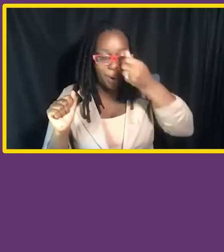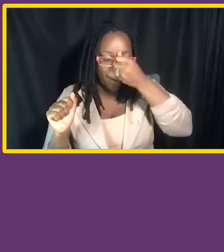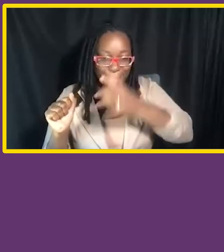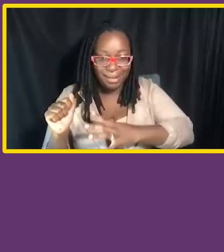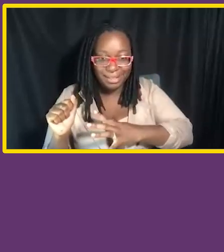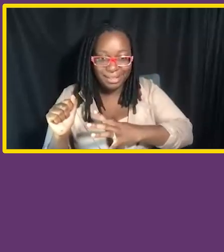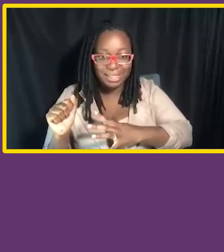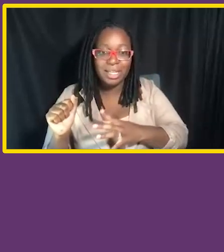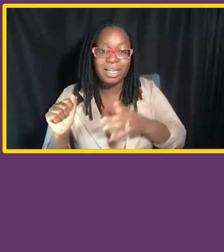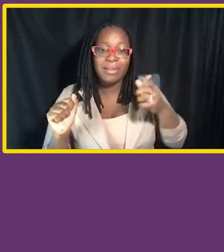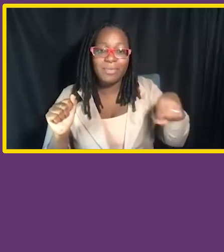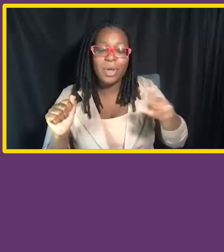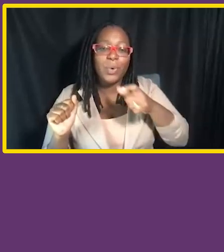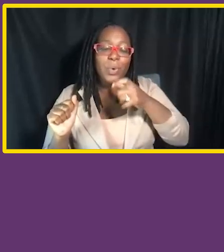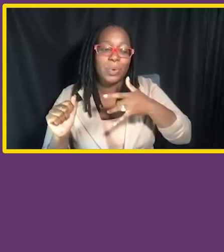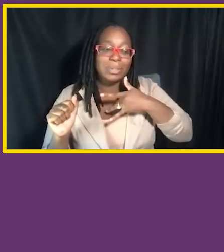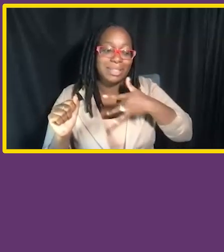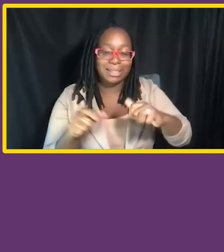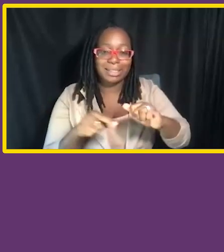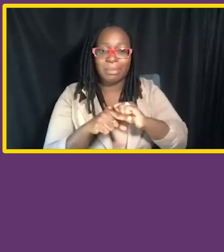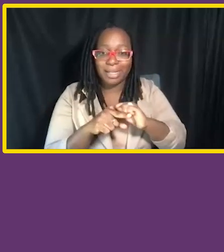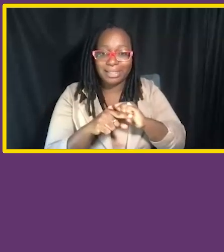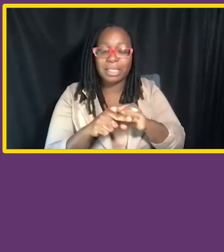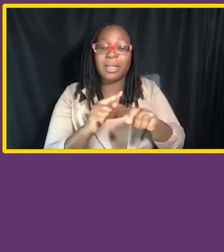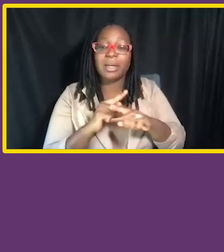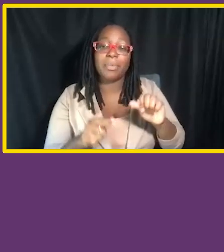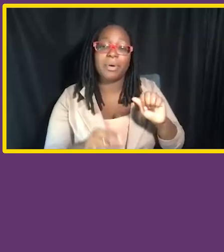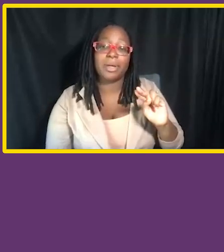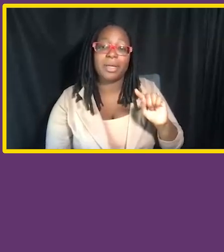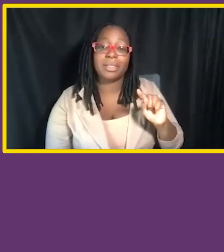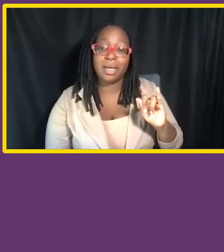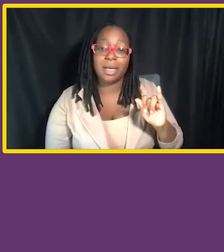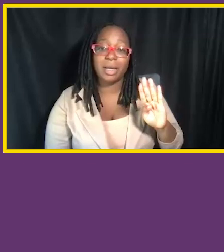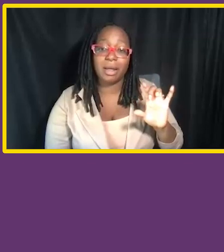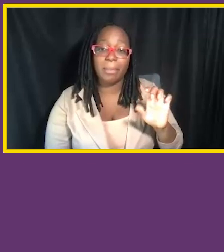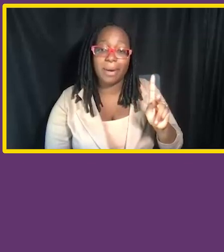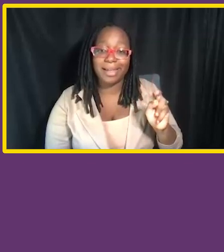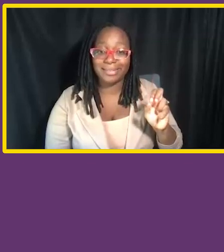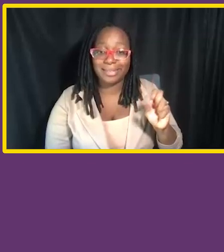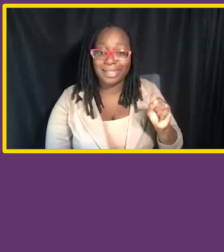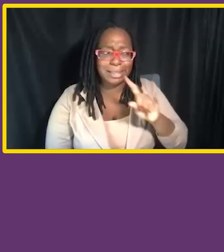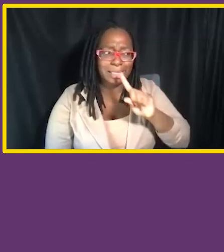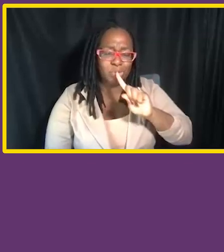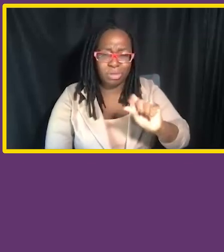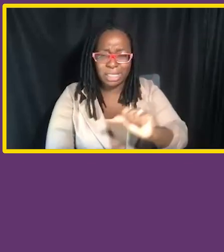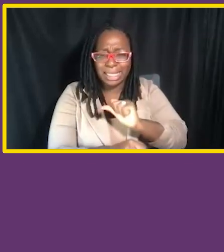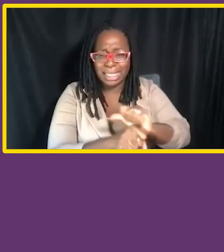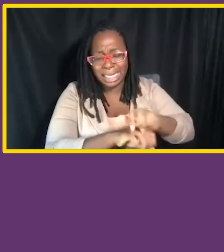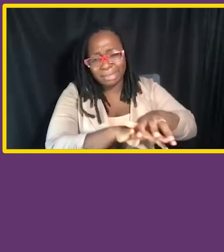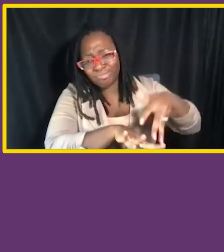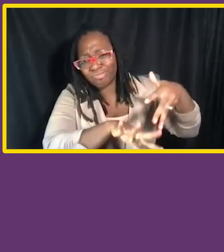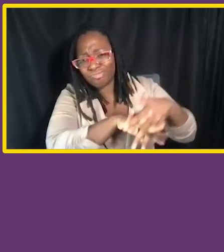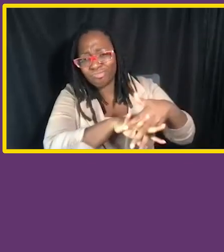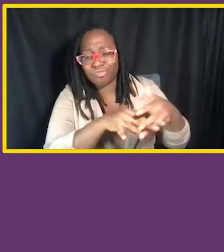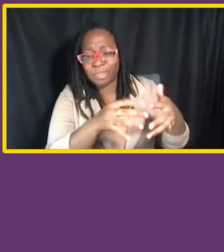who are guilty of practicing misogynoir. I think anti-Blackness is so deeply embedded within the American